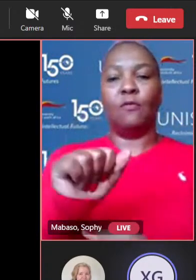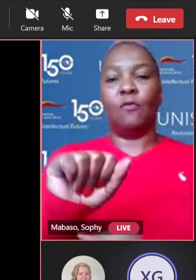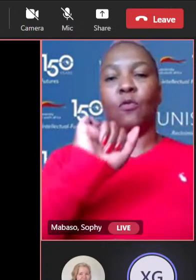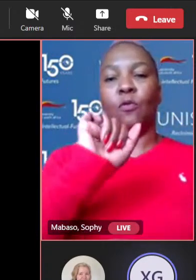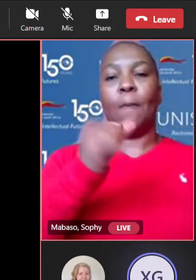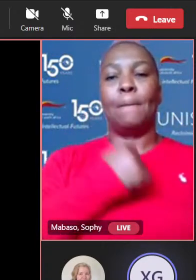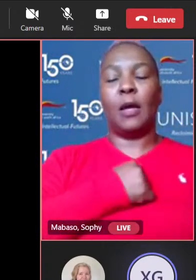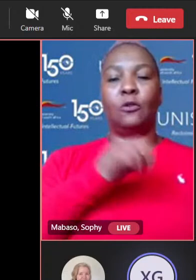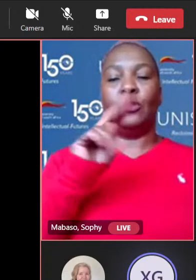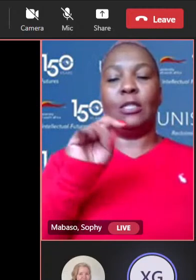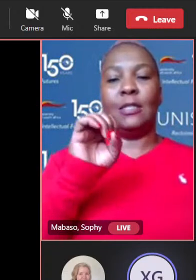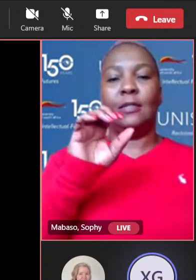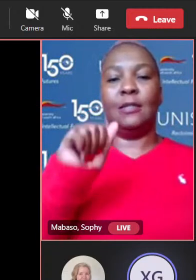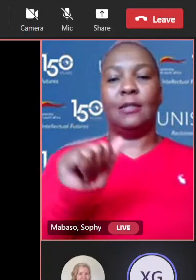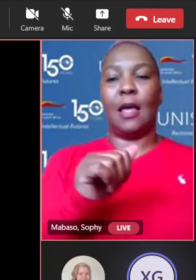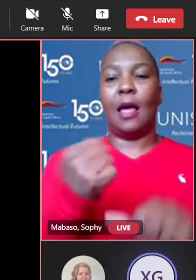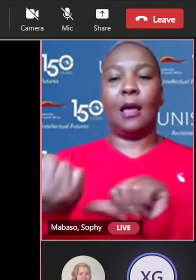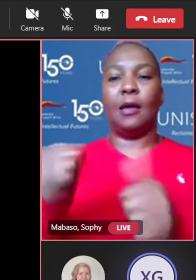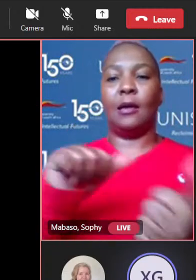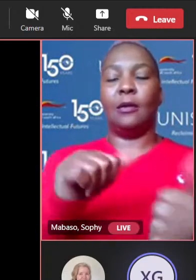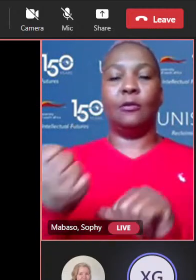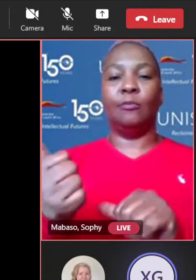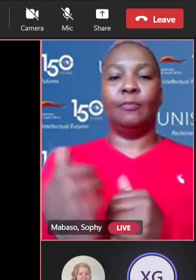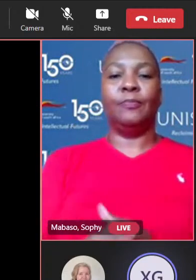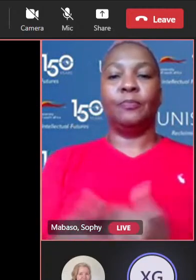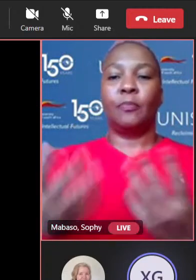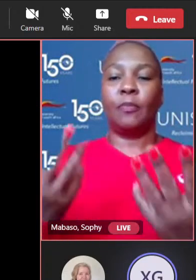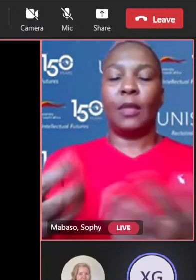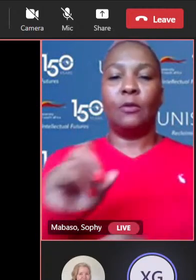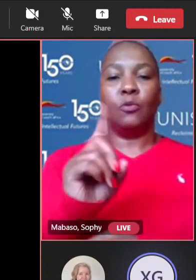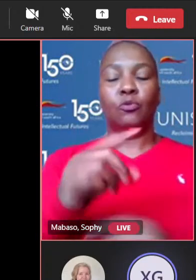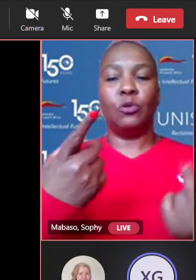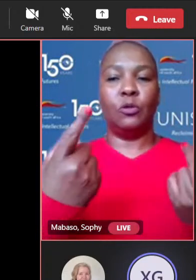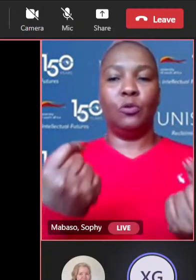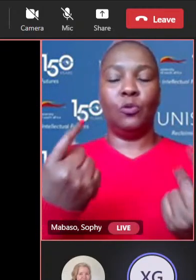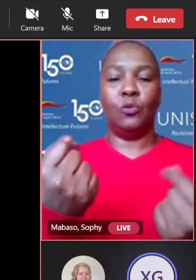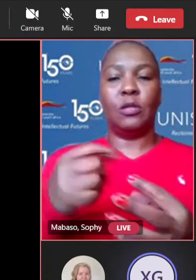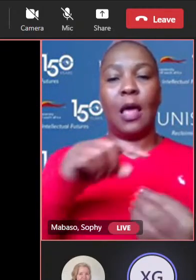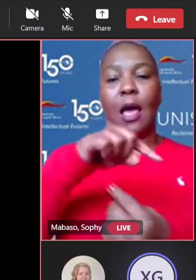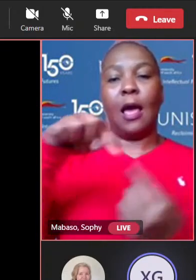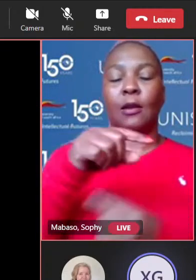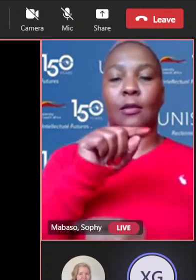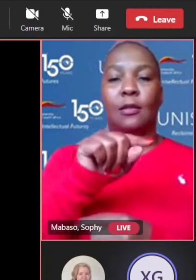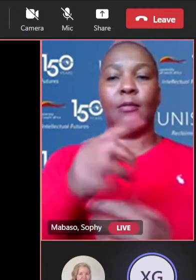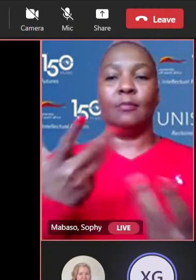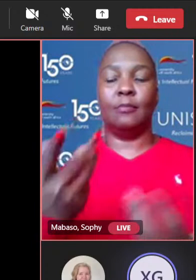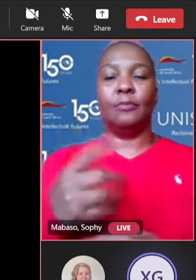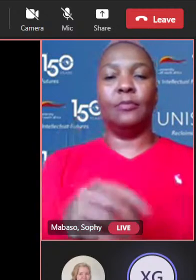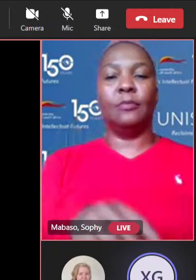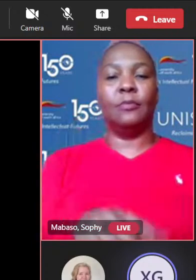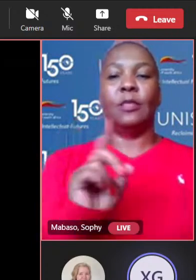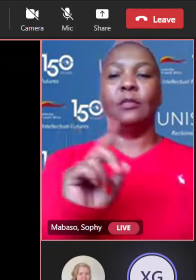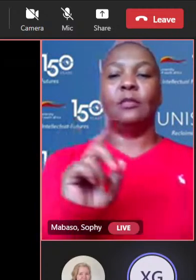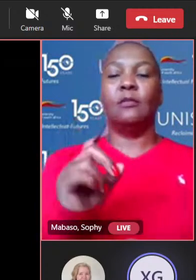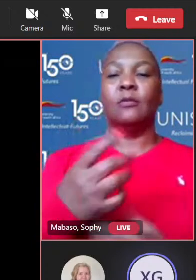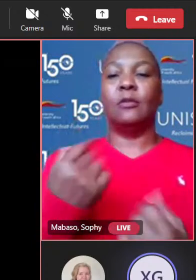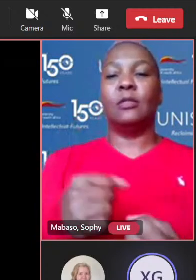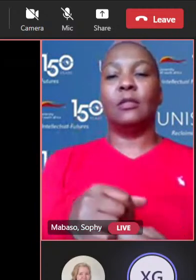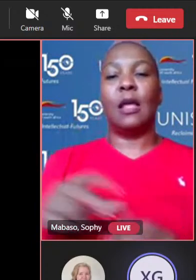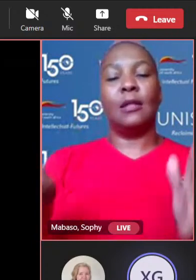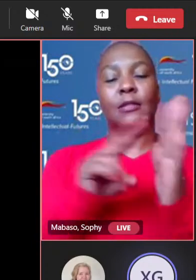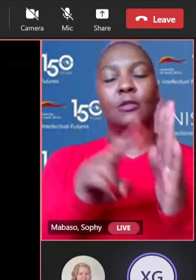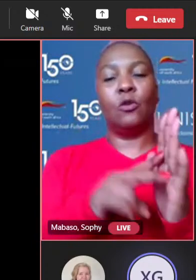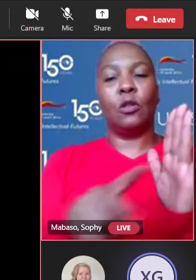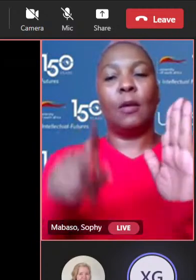account. So yeah, that's what we do around that. And then we have, I did see on the program, there will